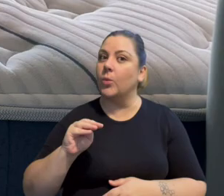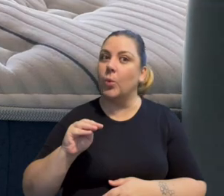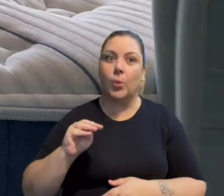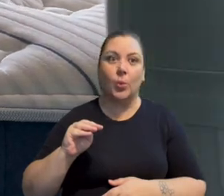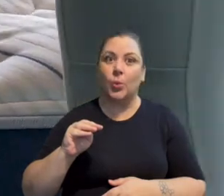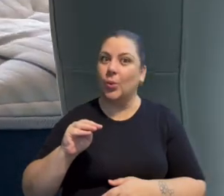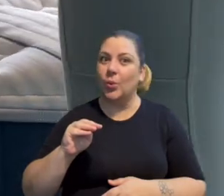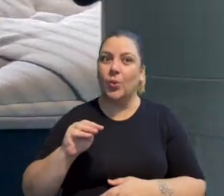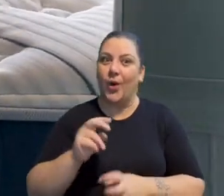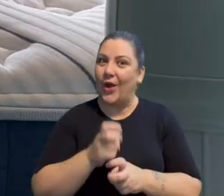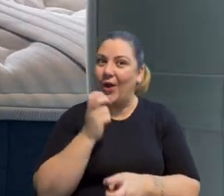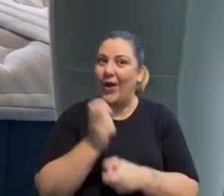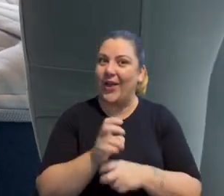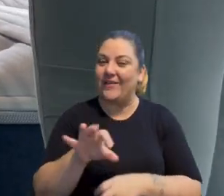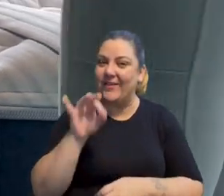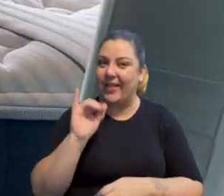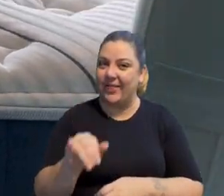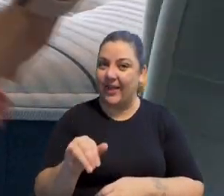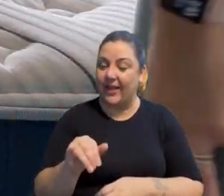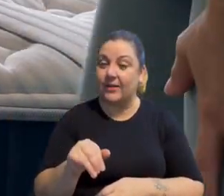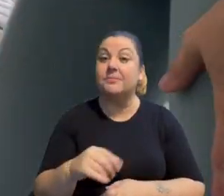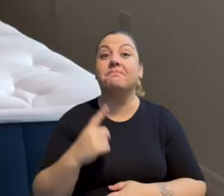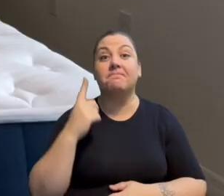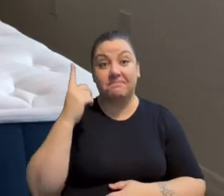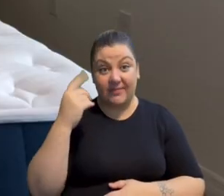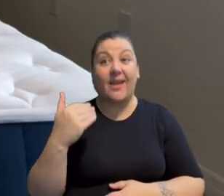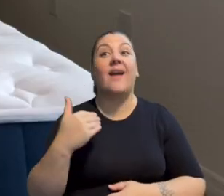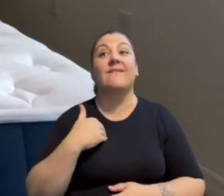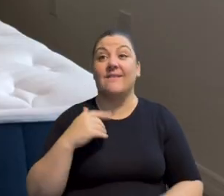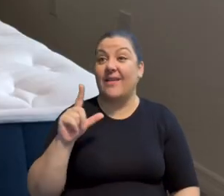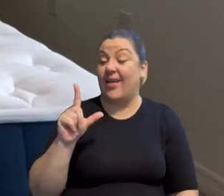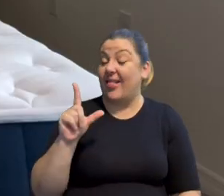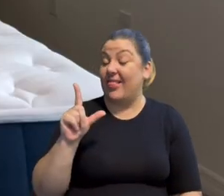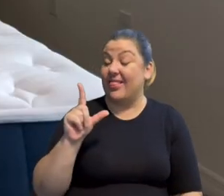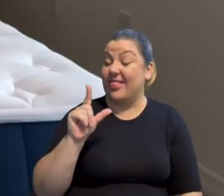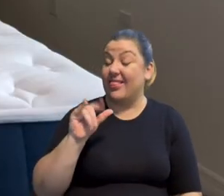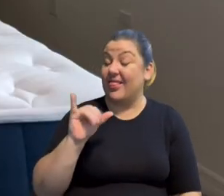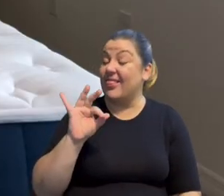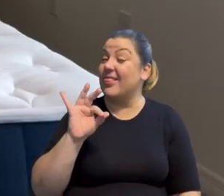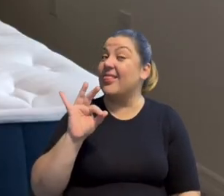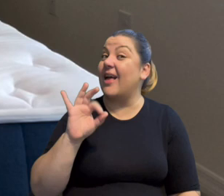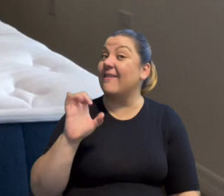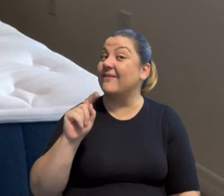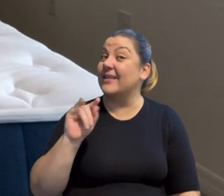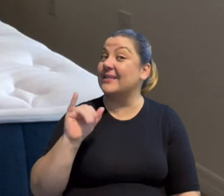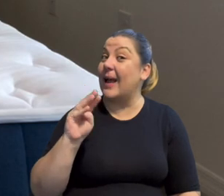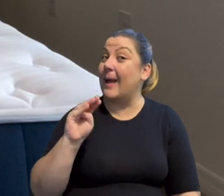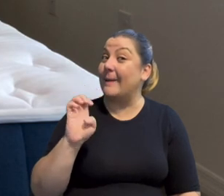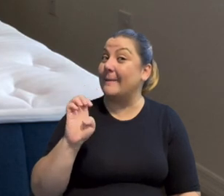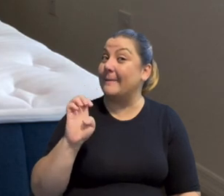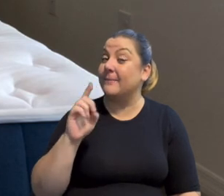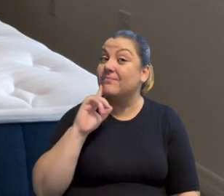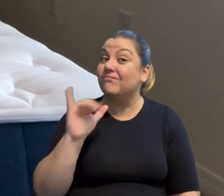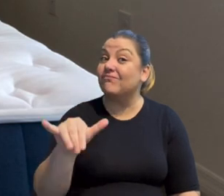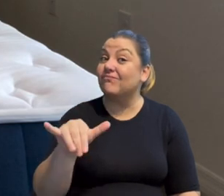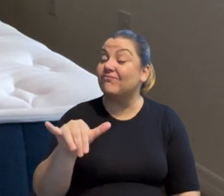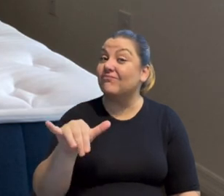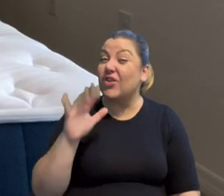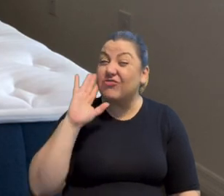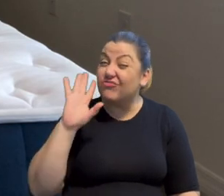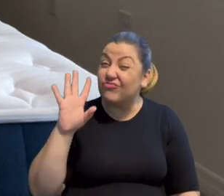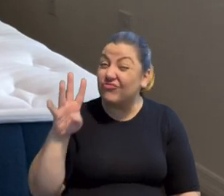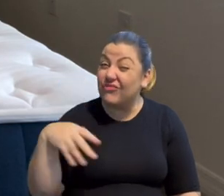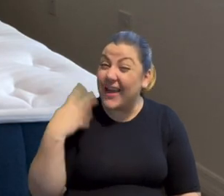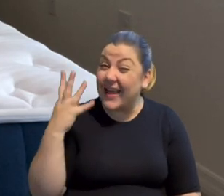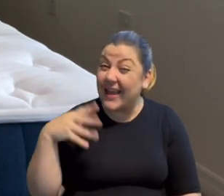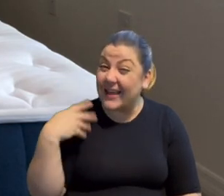rare. Bear Mattress does come with a lifetime warranty, which is kind of crazy. So and that's